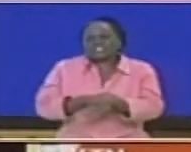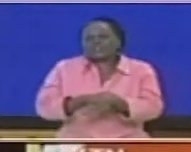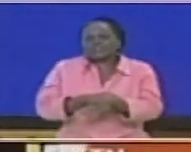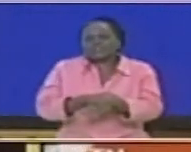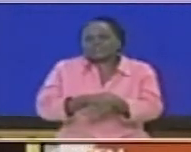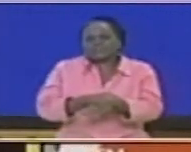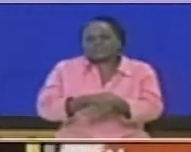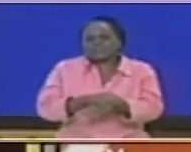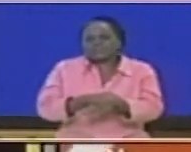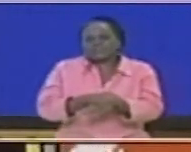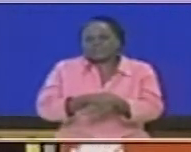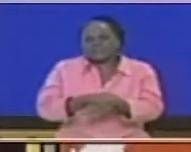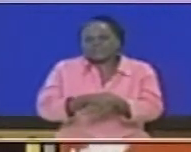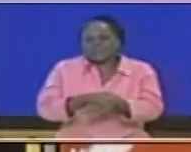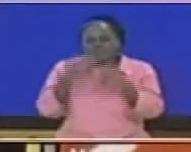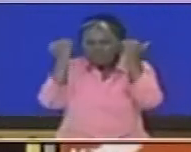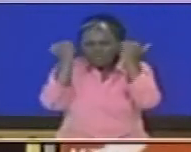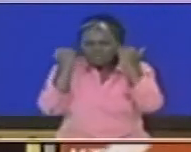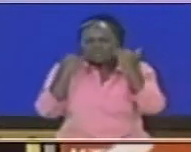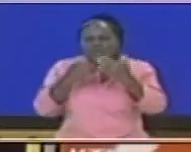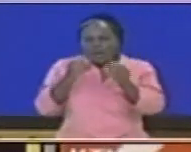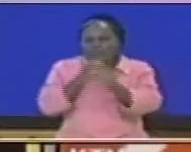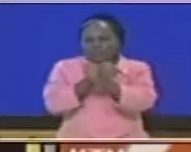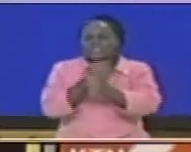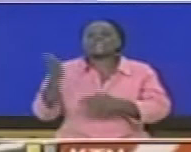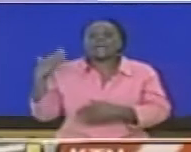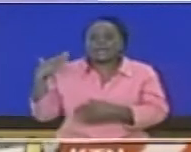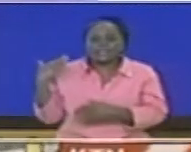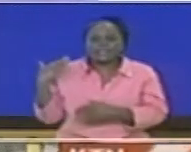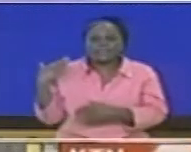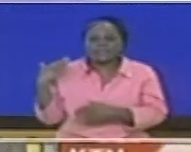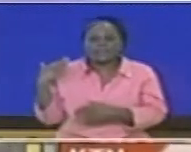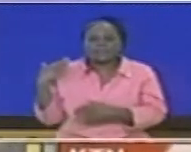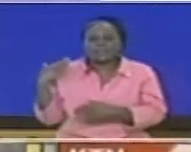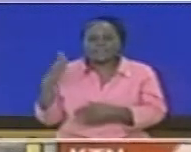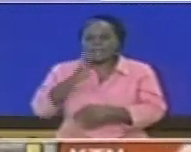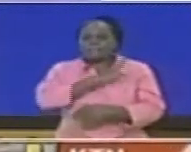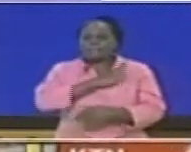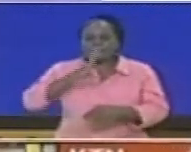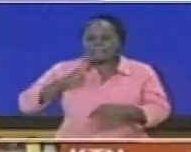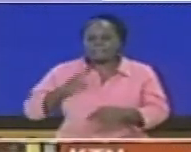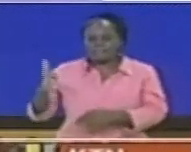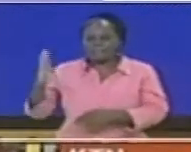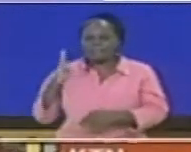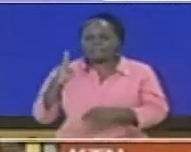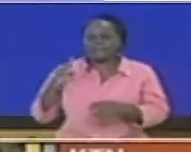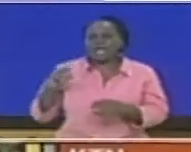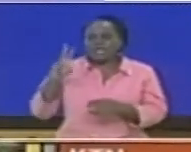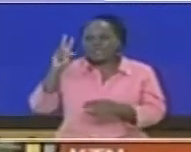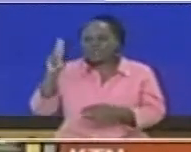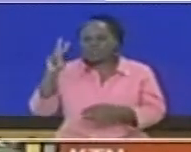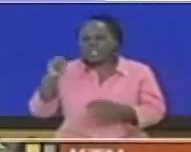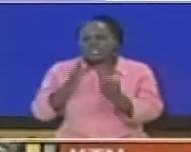certain descriptions about the court which were not particularly flattering, shall we say. Baraza la usalama la Umoja wa Mataifa kupitia kifungu cha